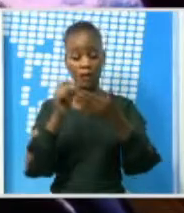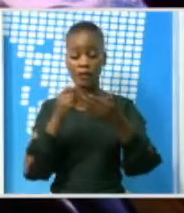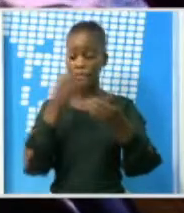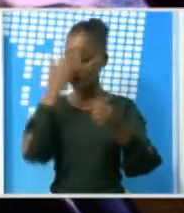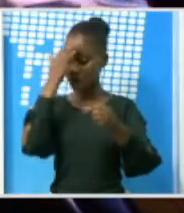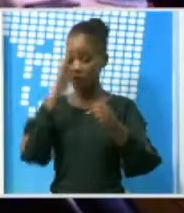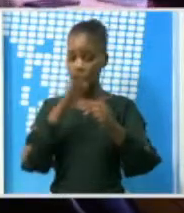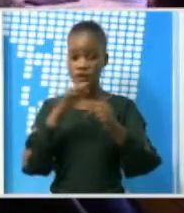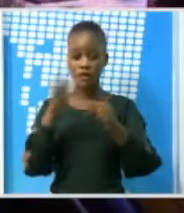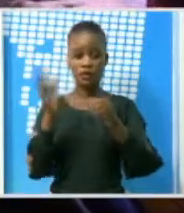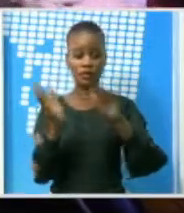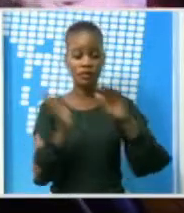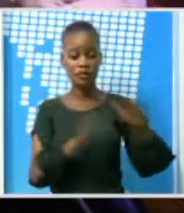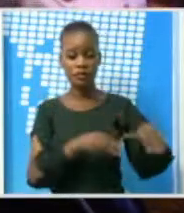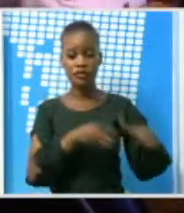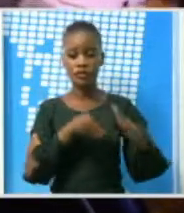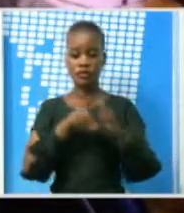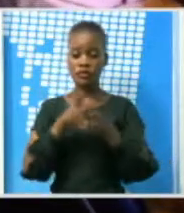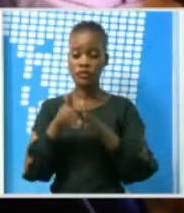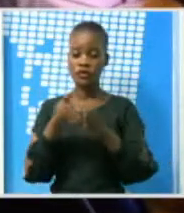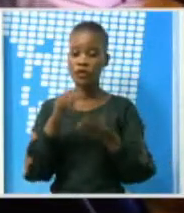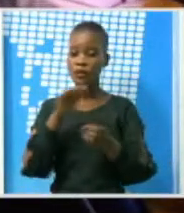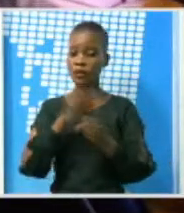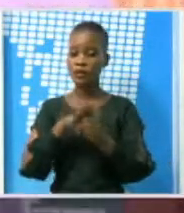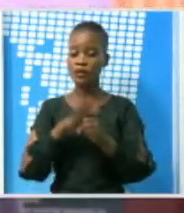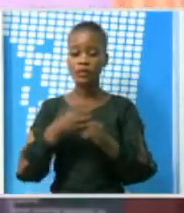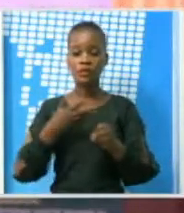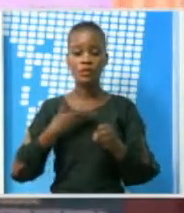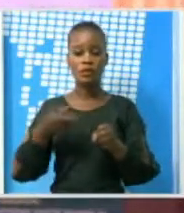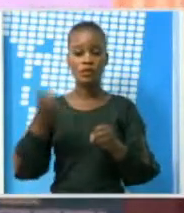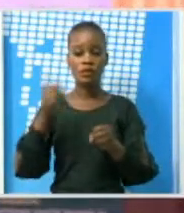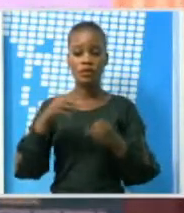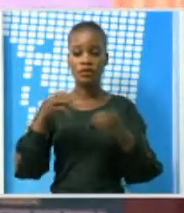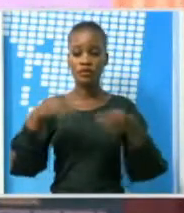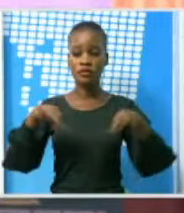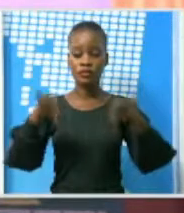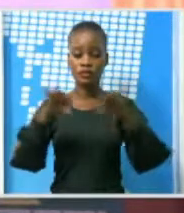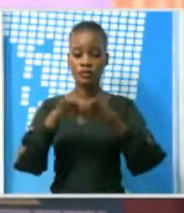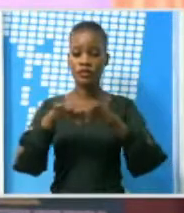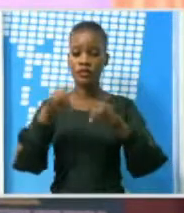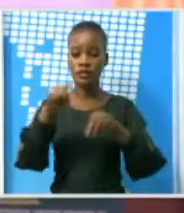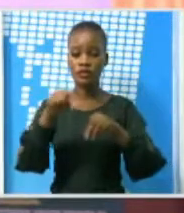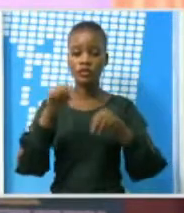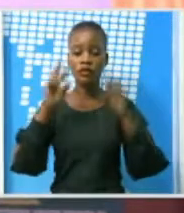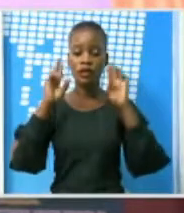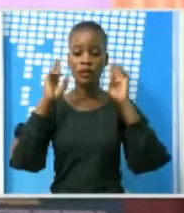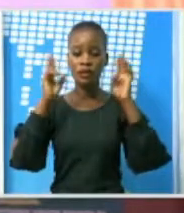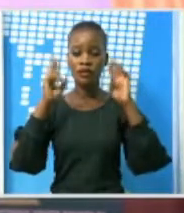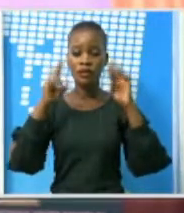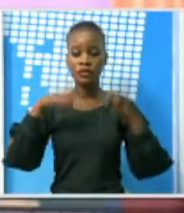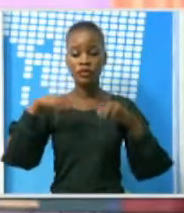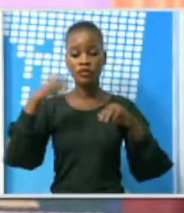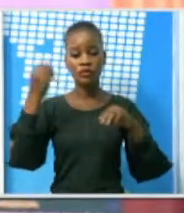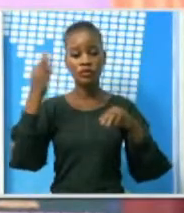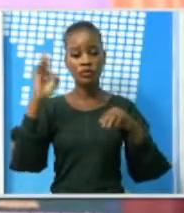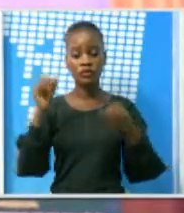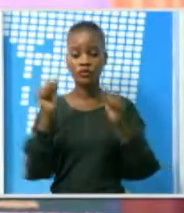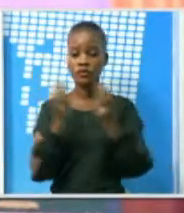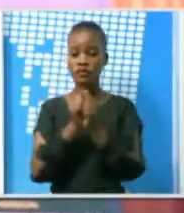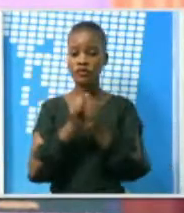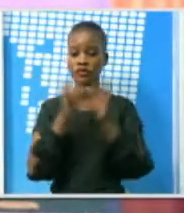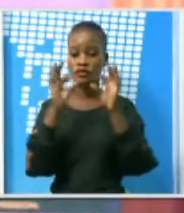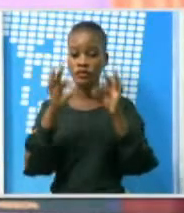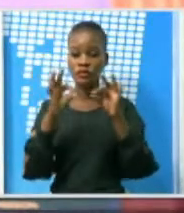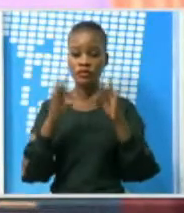set aside for capital development have been effective. This capitalization company already has a running portfolio with quite some money on